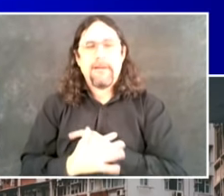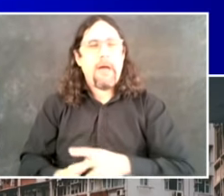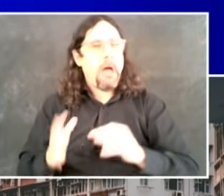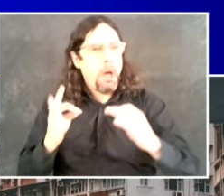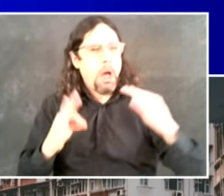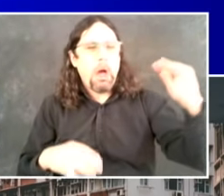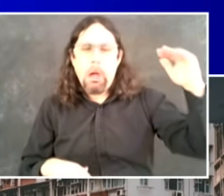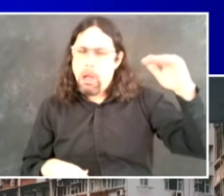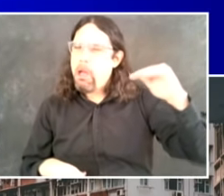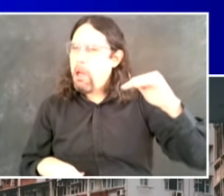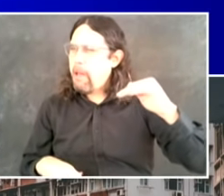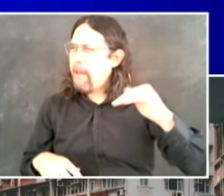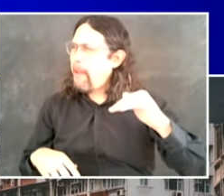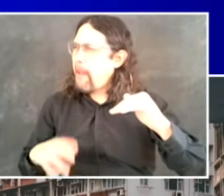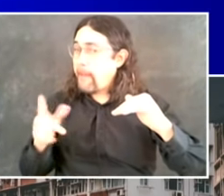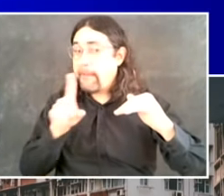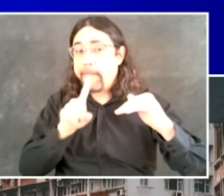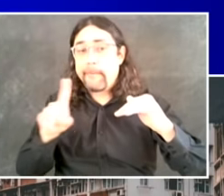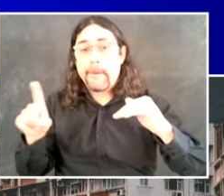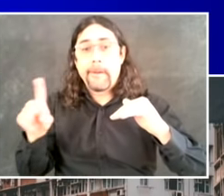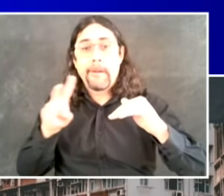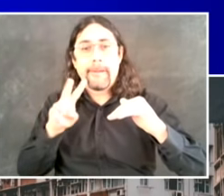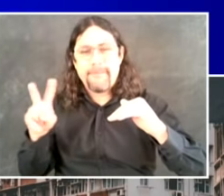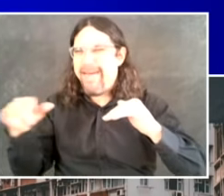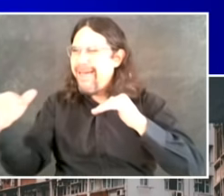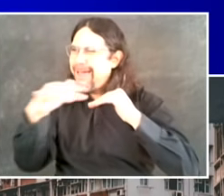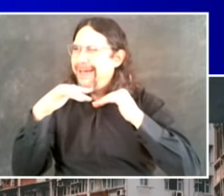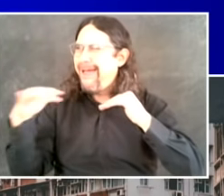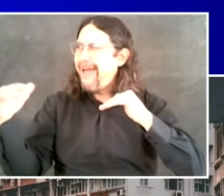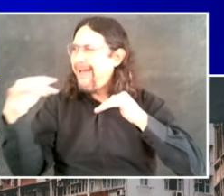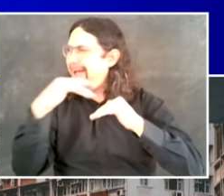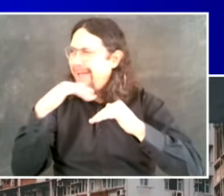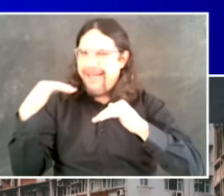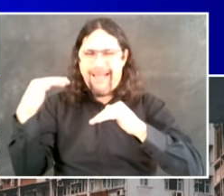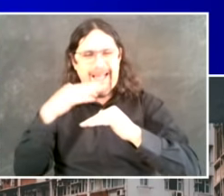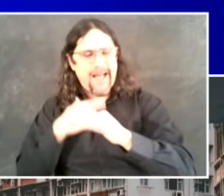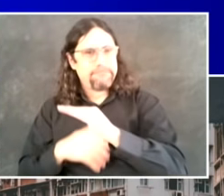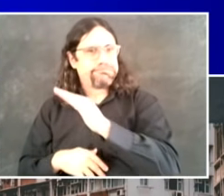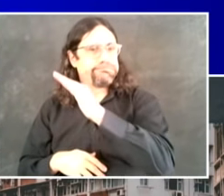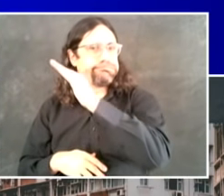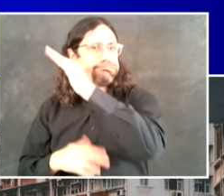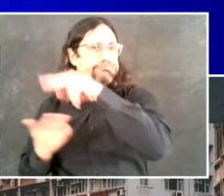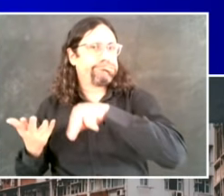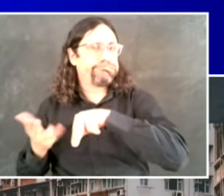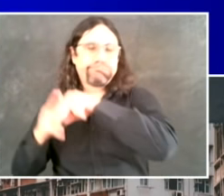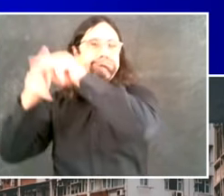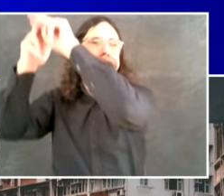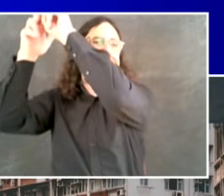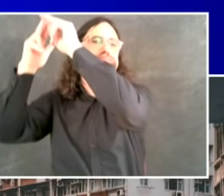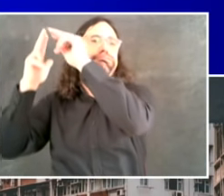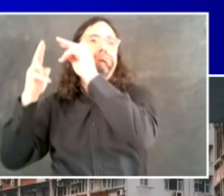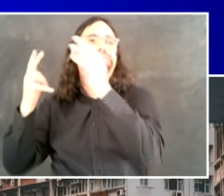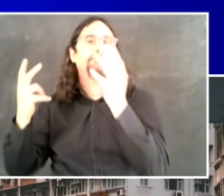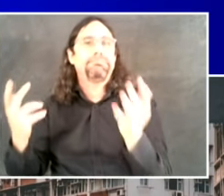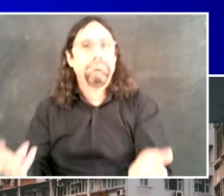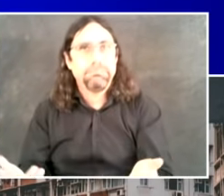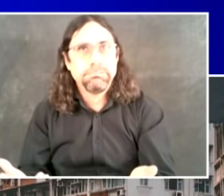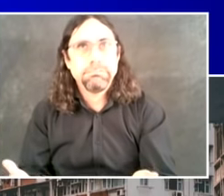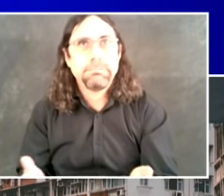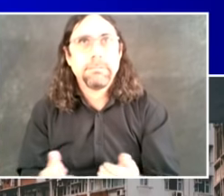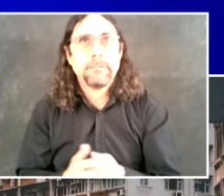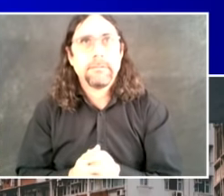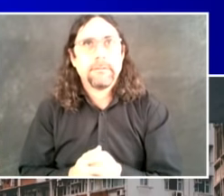What happened? The government had to now, in Hong Kong, put a variety of new restrictions in place. Restricting travel,